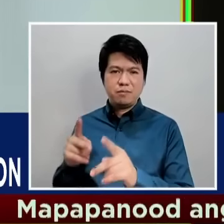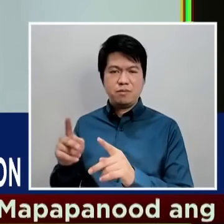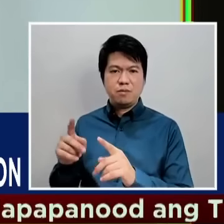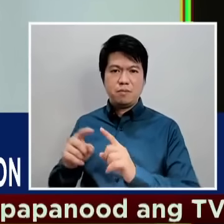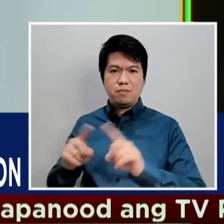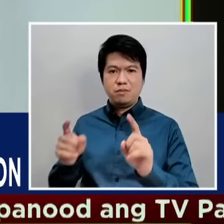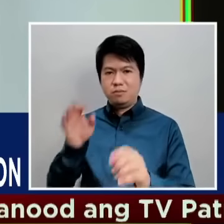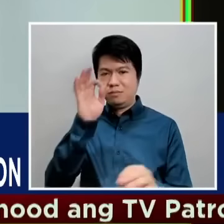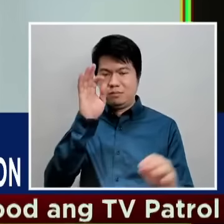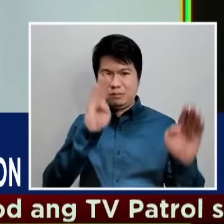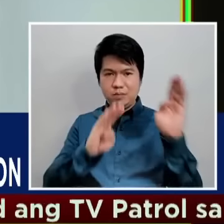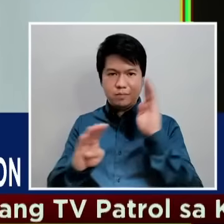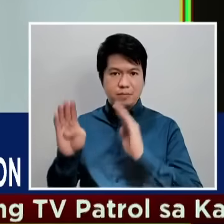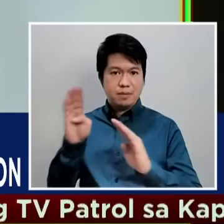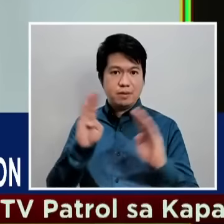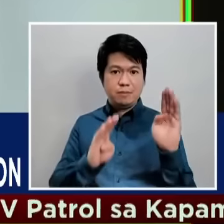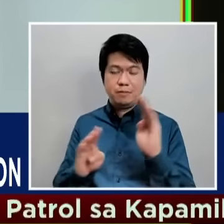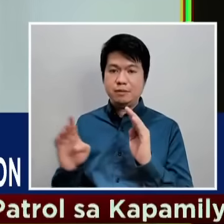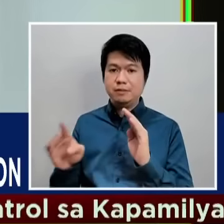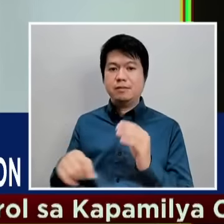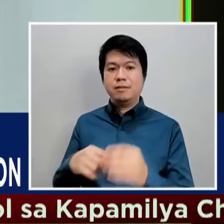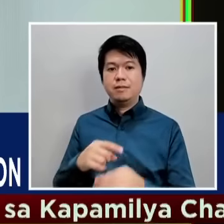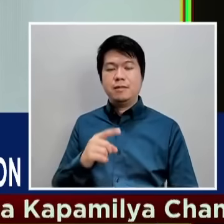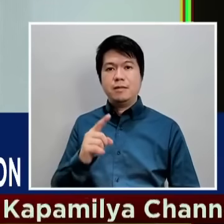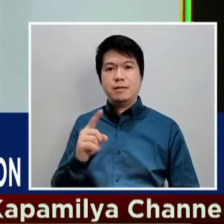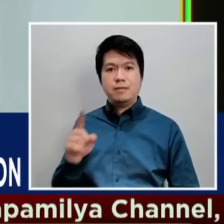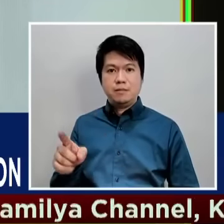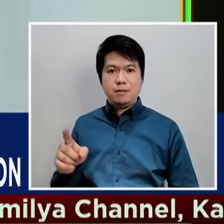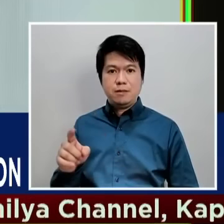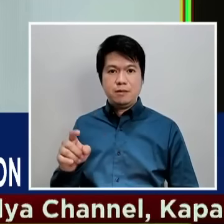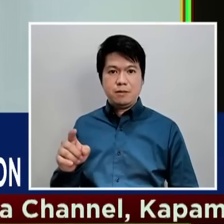another problem is the immigration